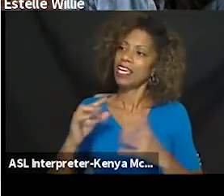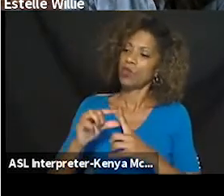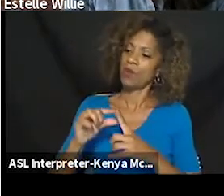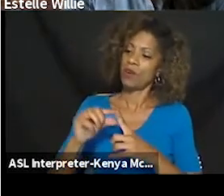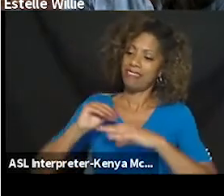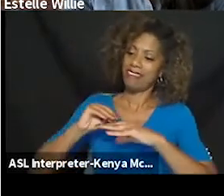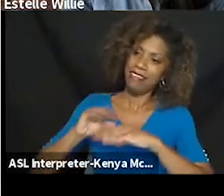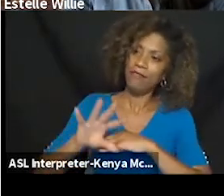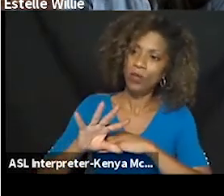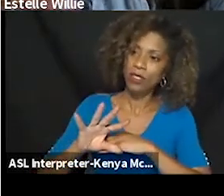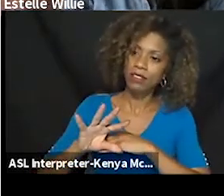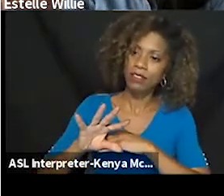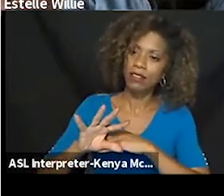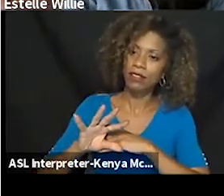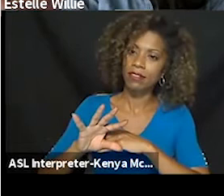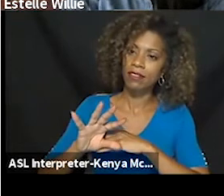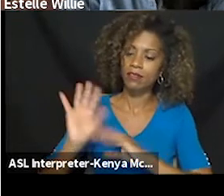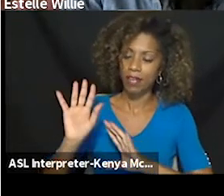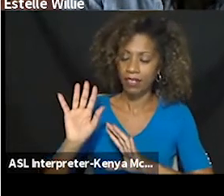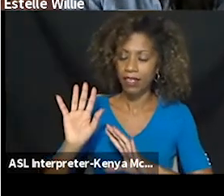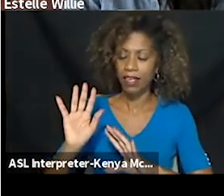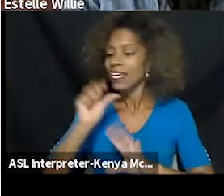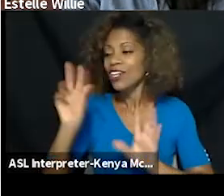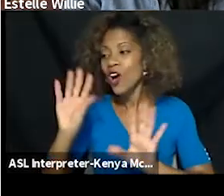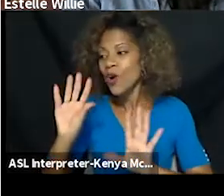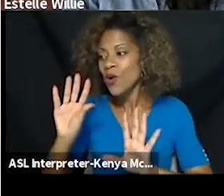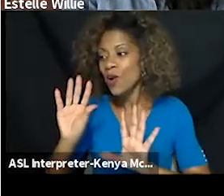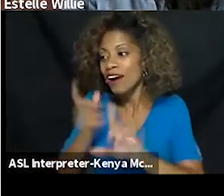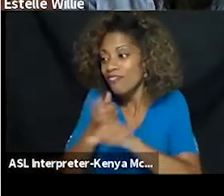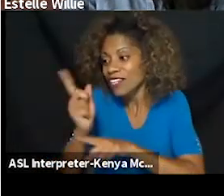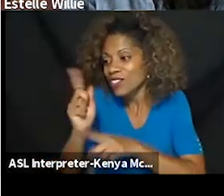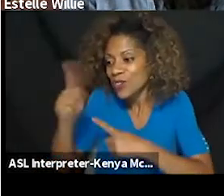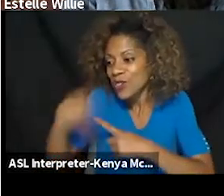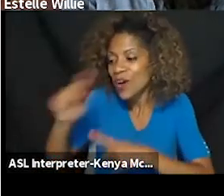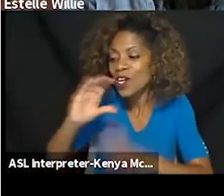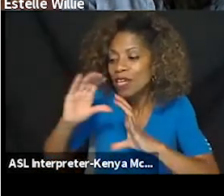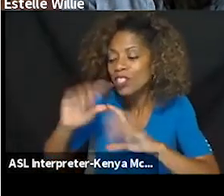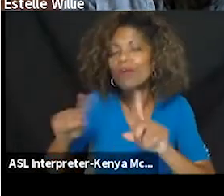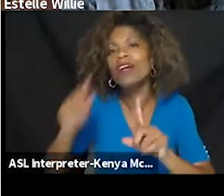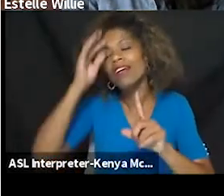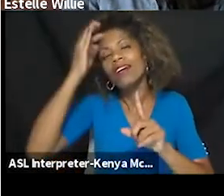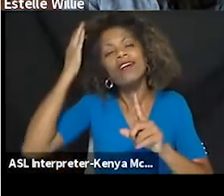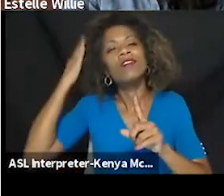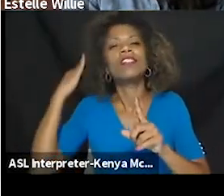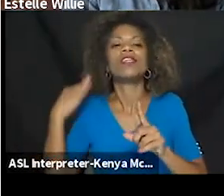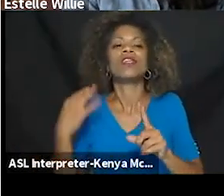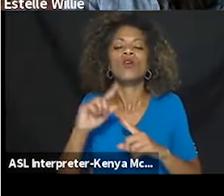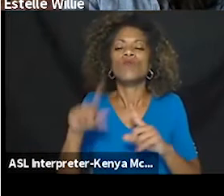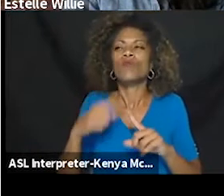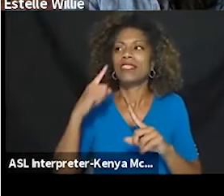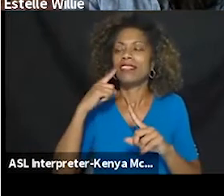communications people often think about, no offense, communications network, but some people just think about it as strictly